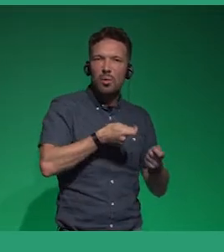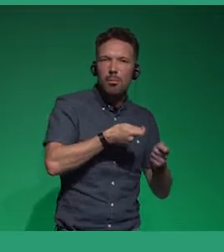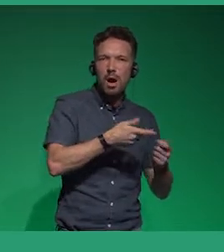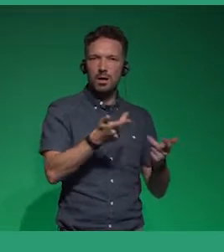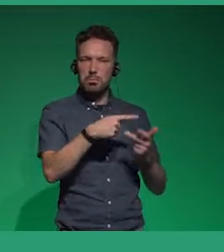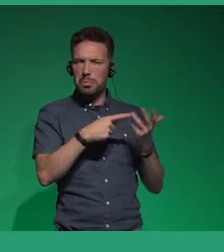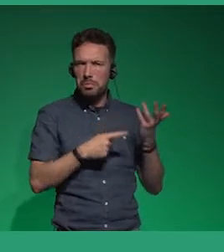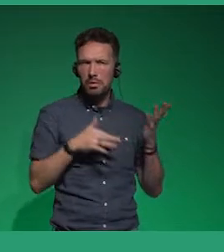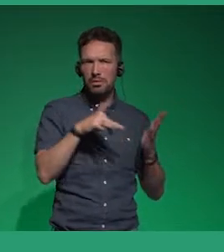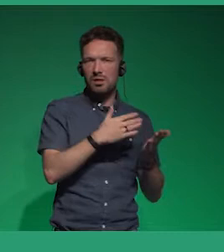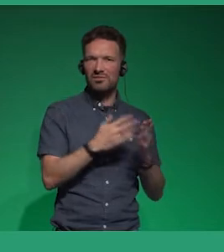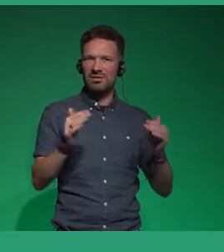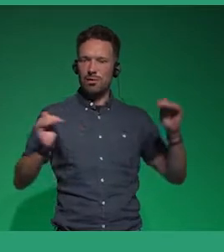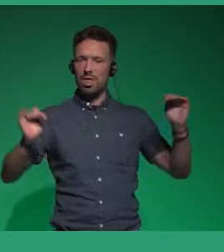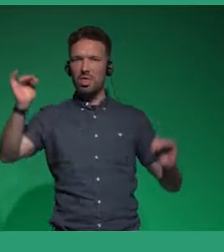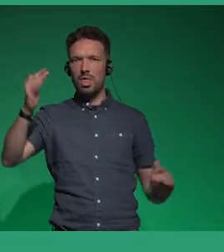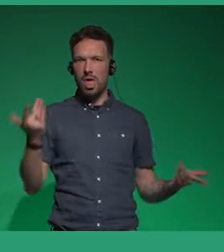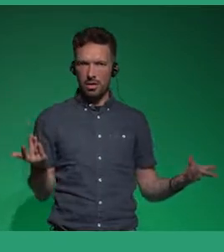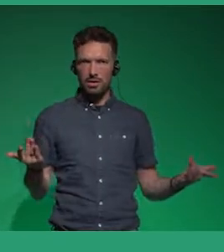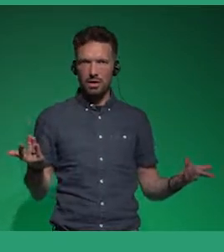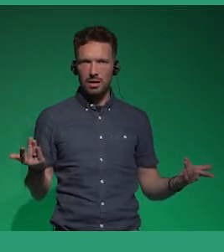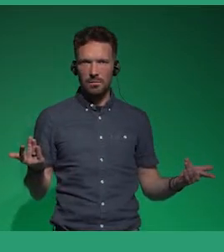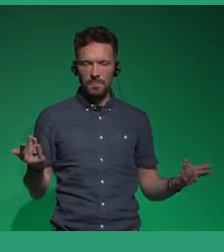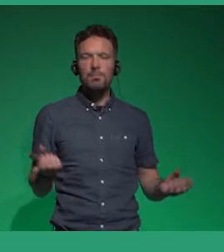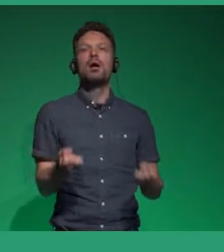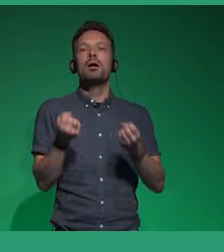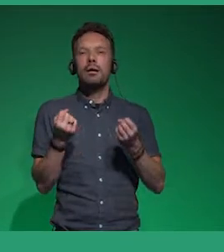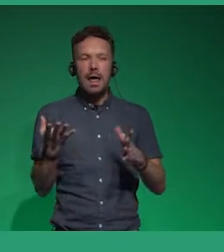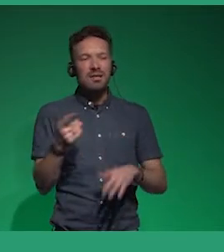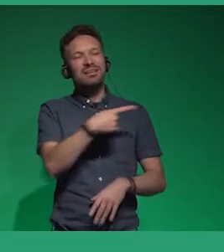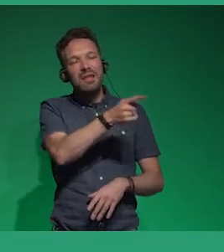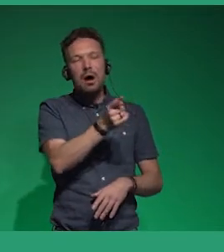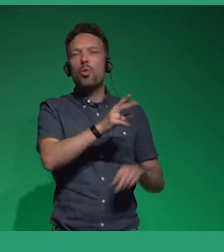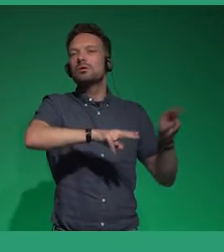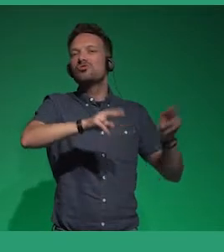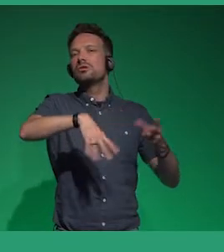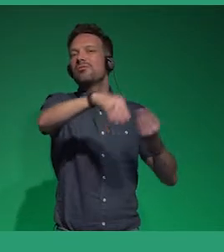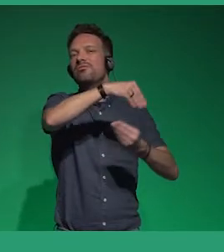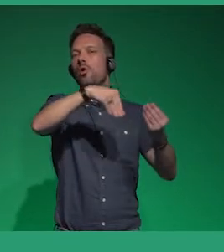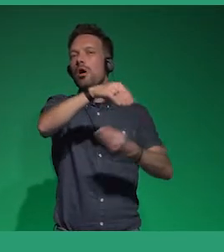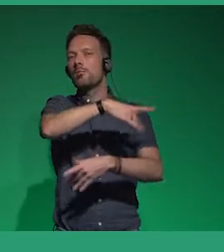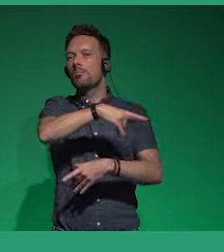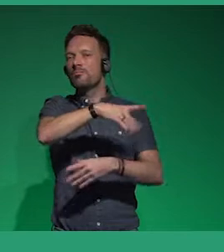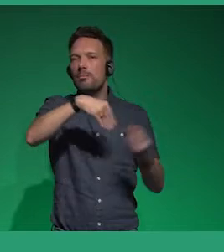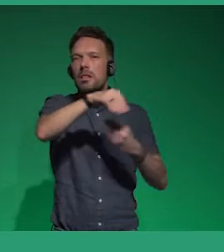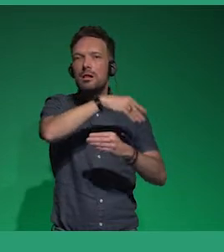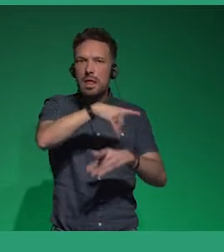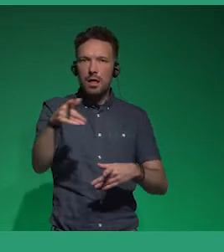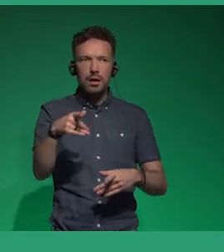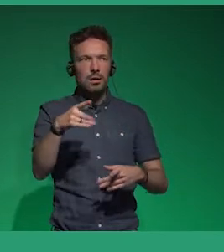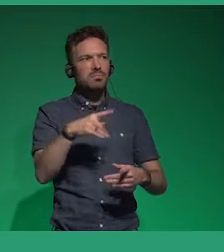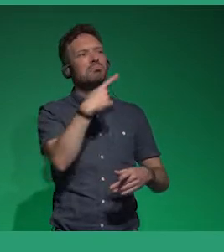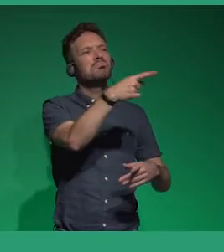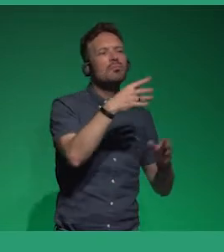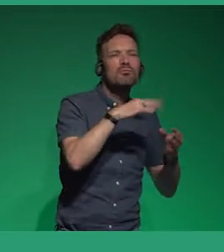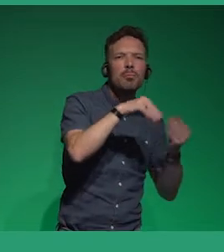different households have access to land or to different degrees, as well as to credit, for example.